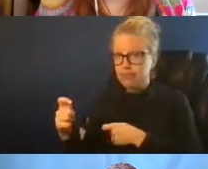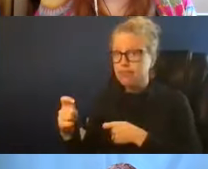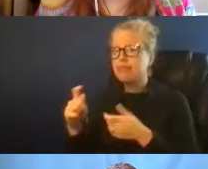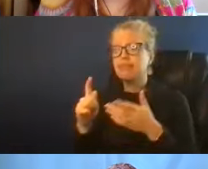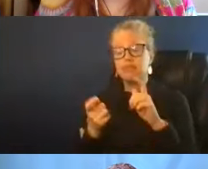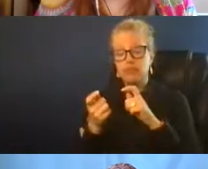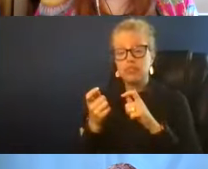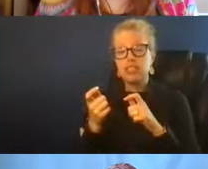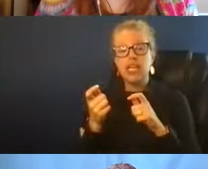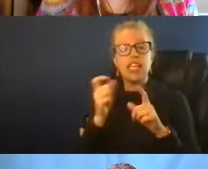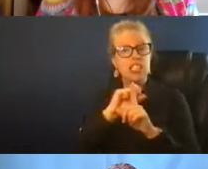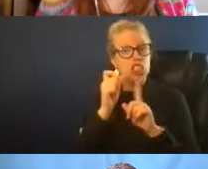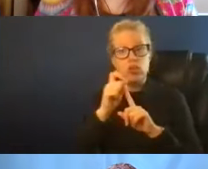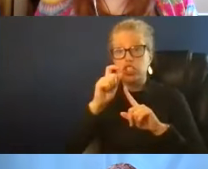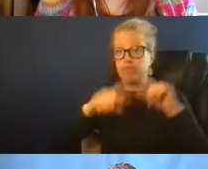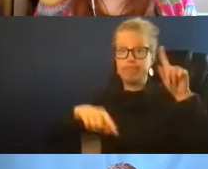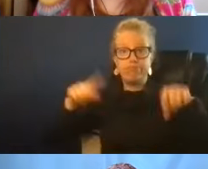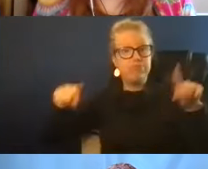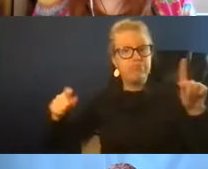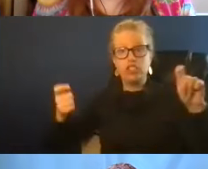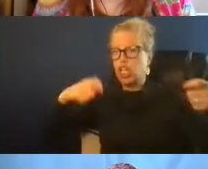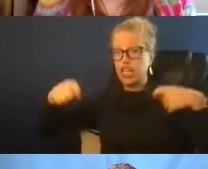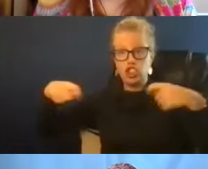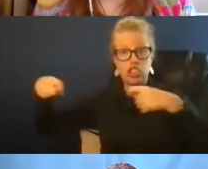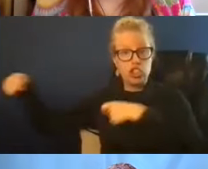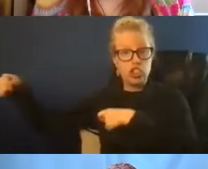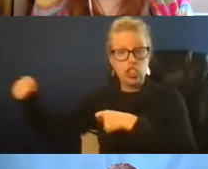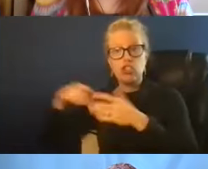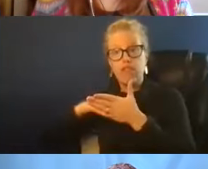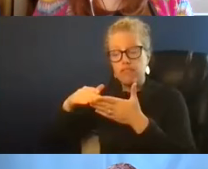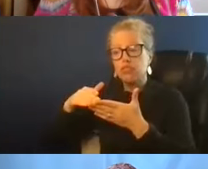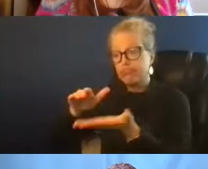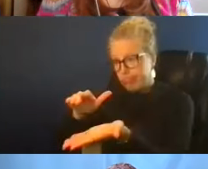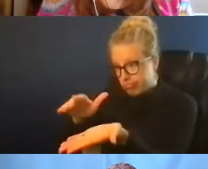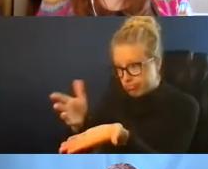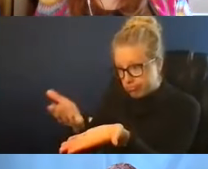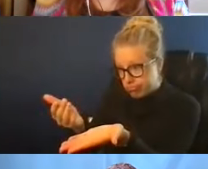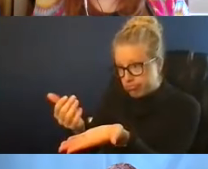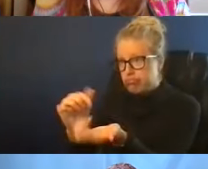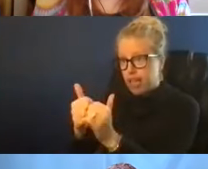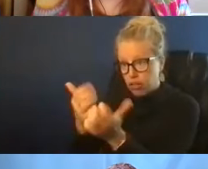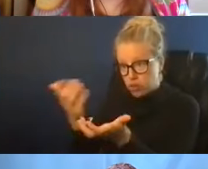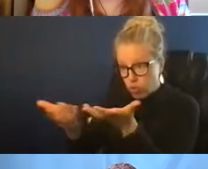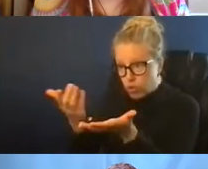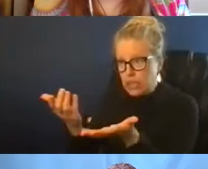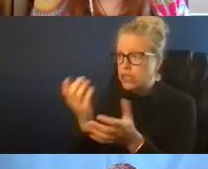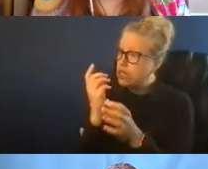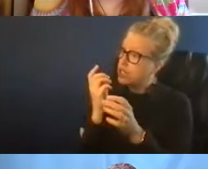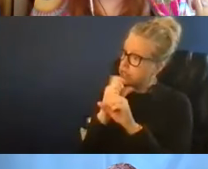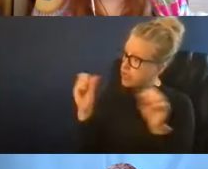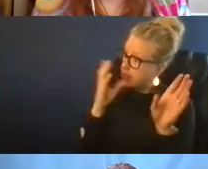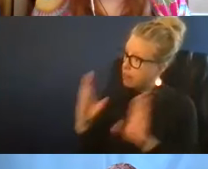really, really often. Um, so check in with the survivors in contact. Is the safety plan working the